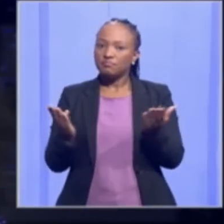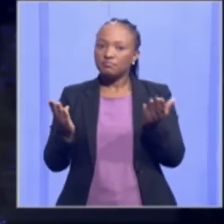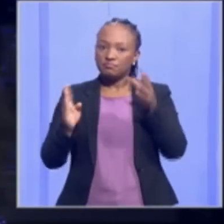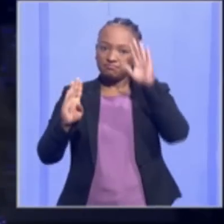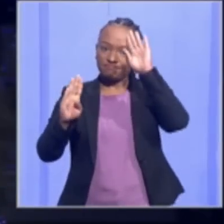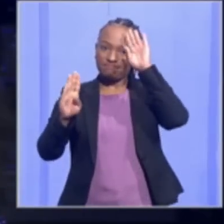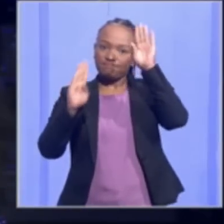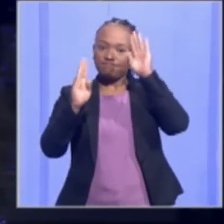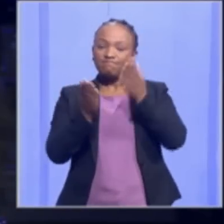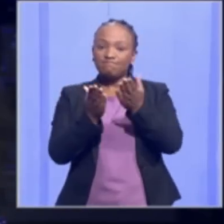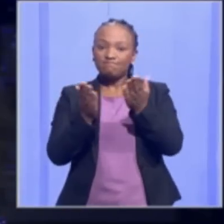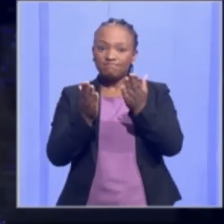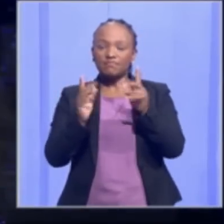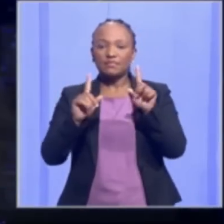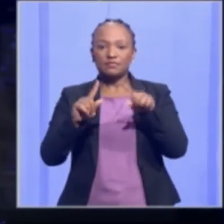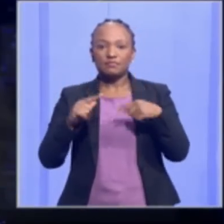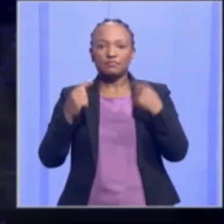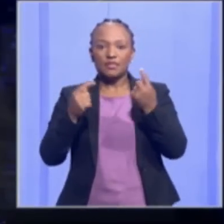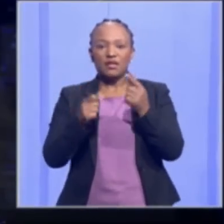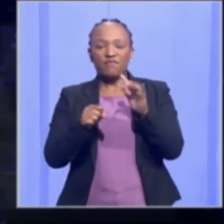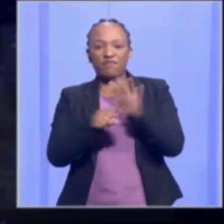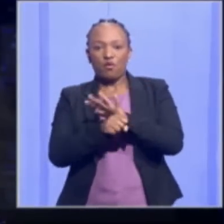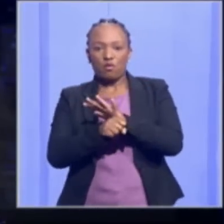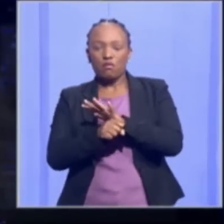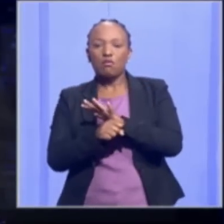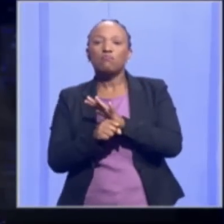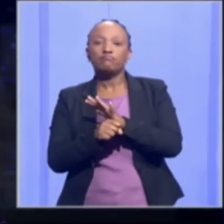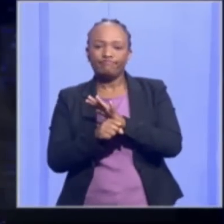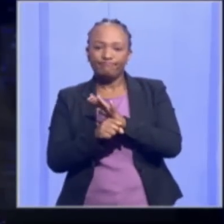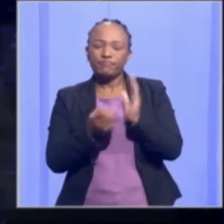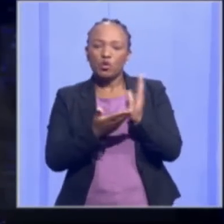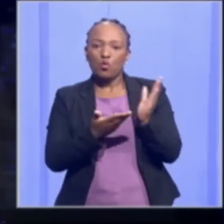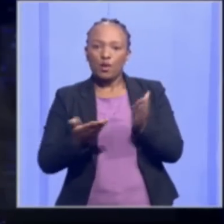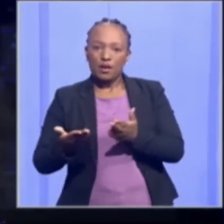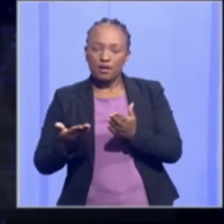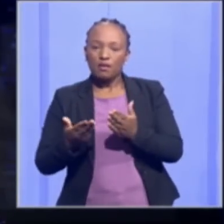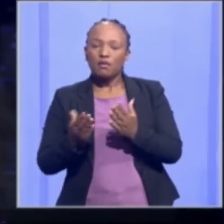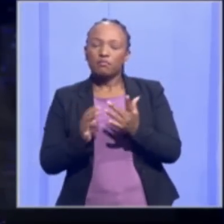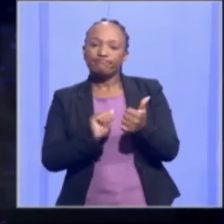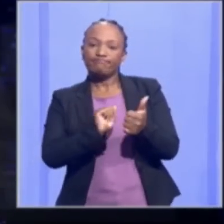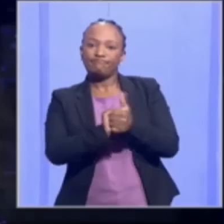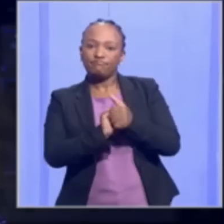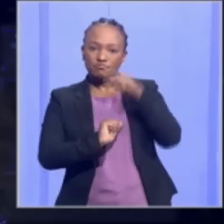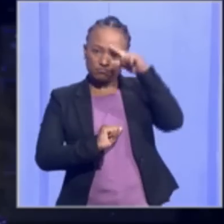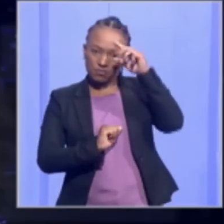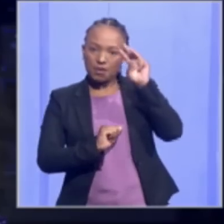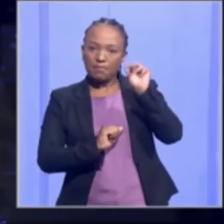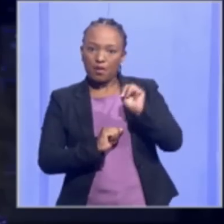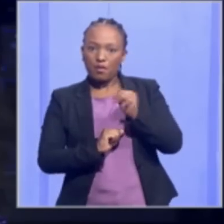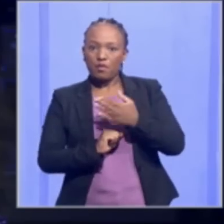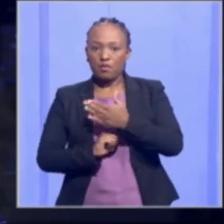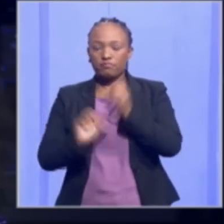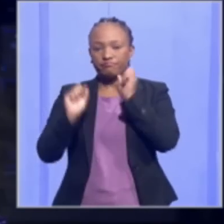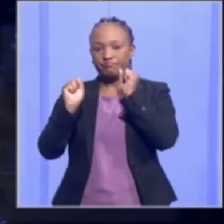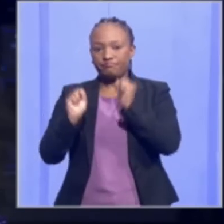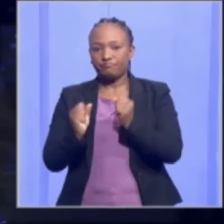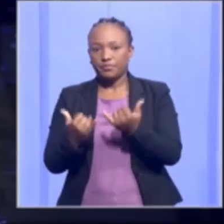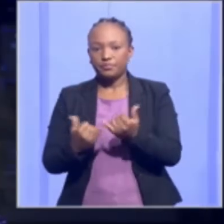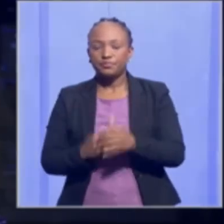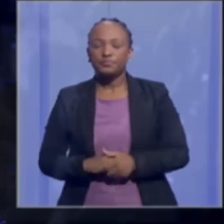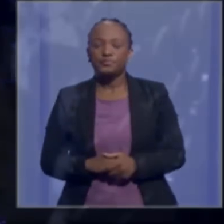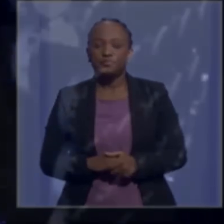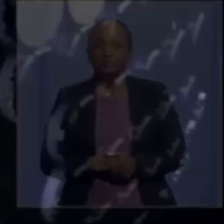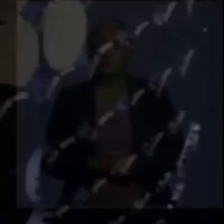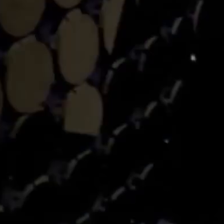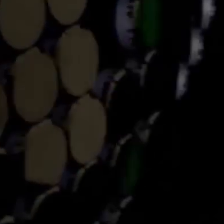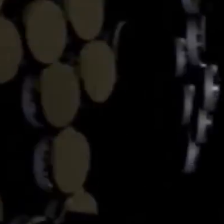Moifo o boetse o hlophiseditse tse mothangwana re o amohela ke tsamaya mmoho le Mpho Teme ha re wele kgabong.